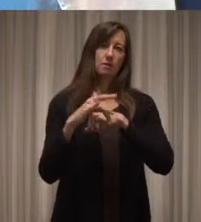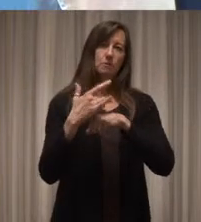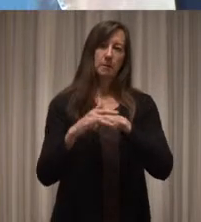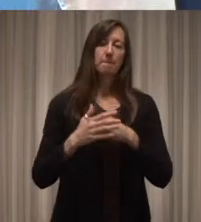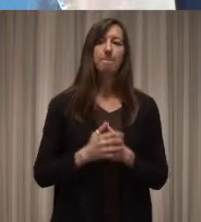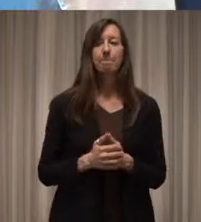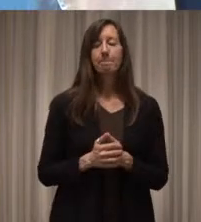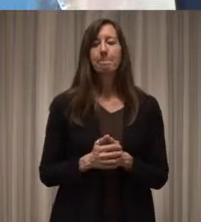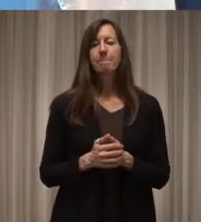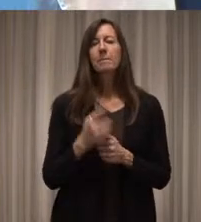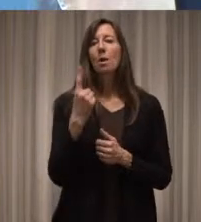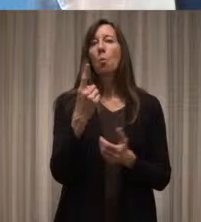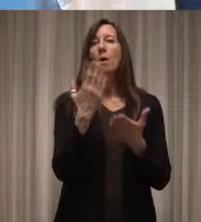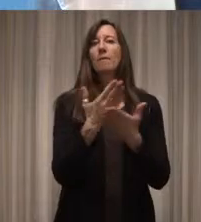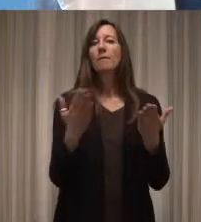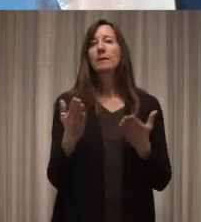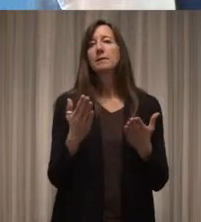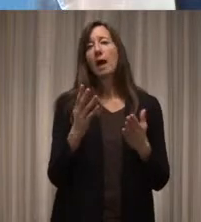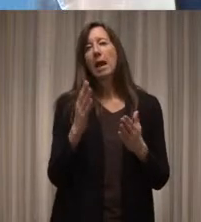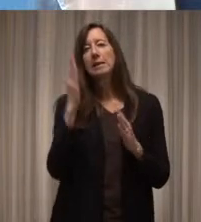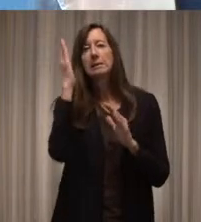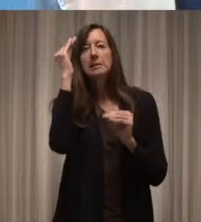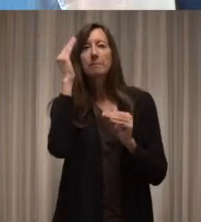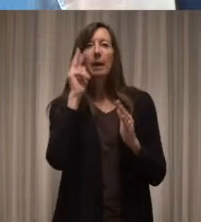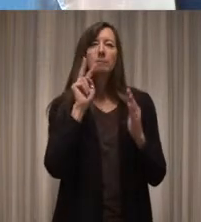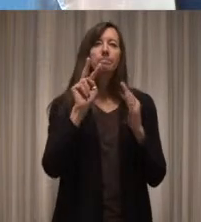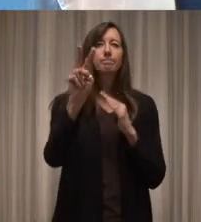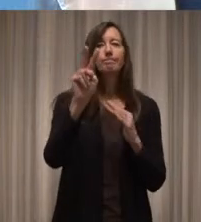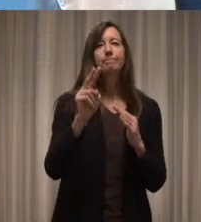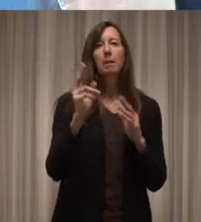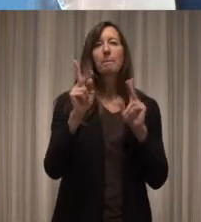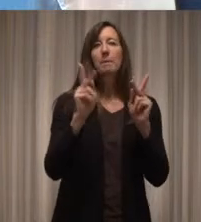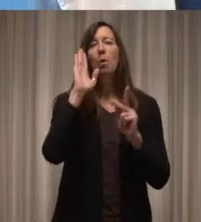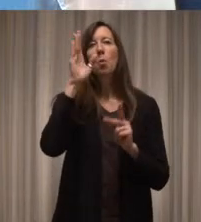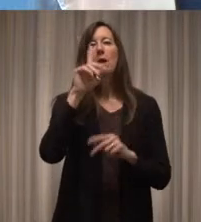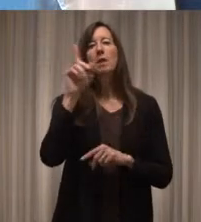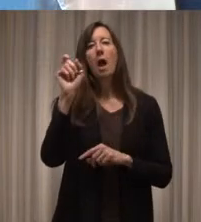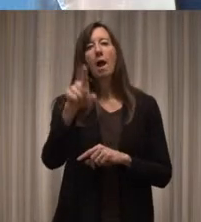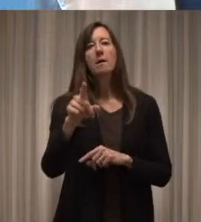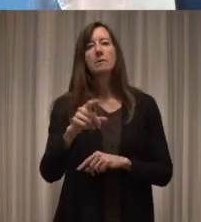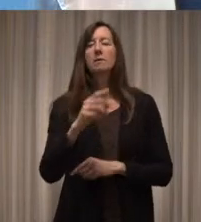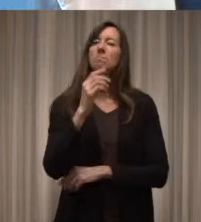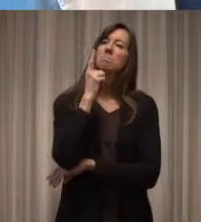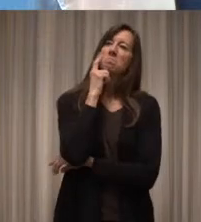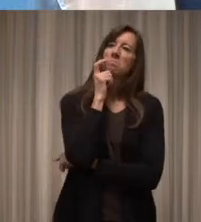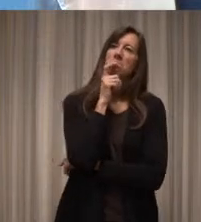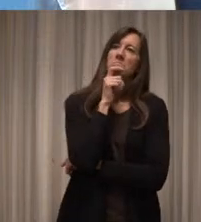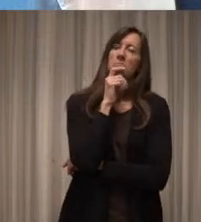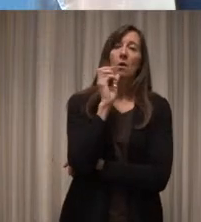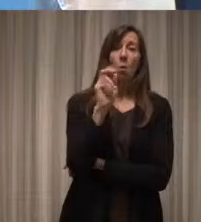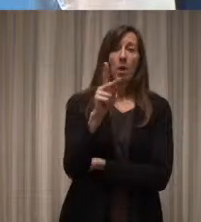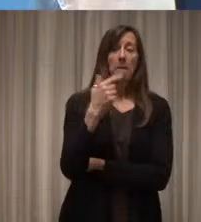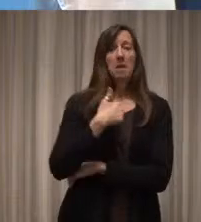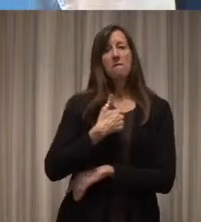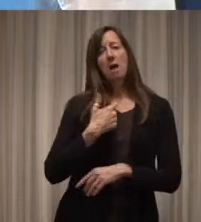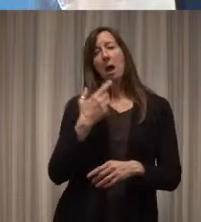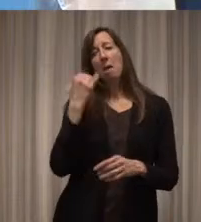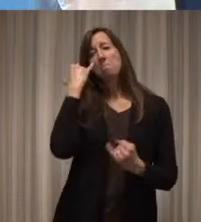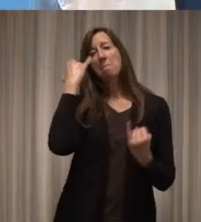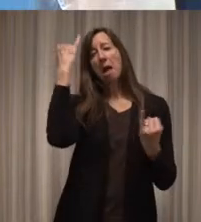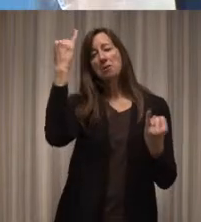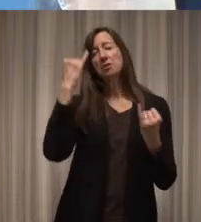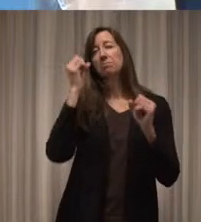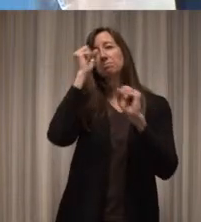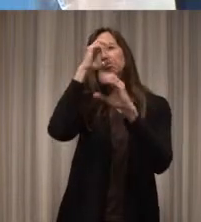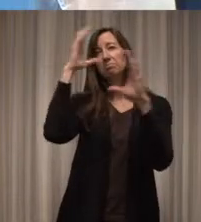is, okay, say I'm in the red group of the highest risk. And there are several thousand people that